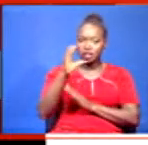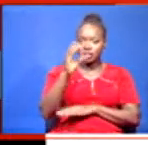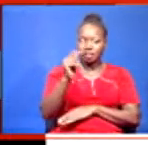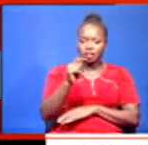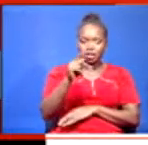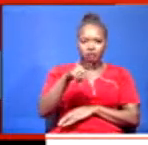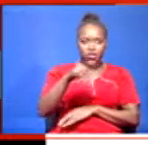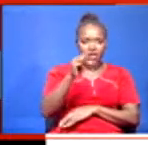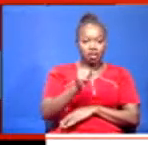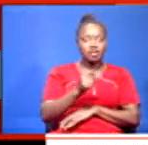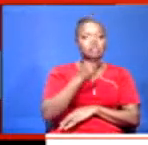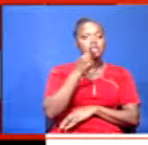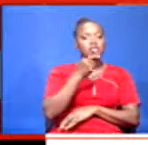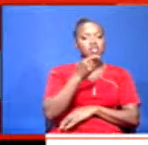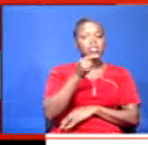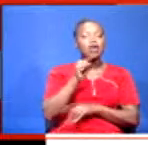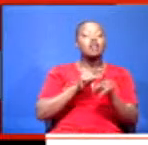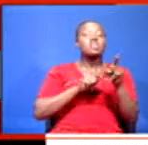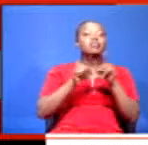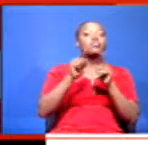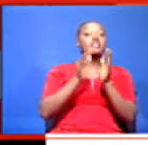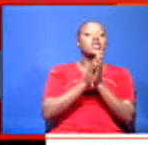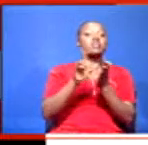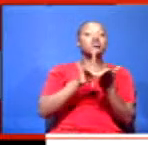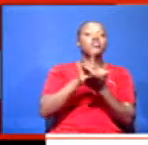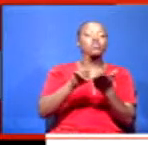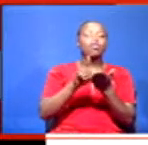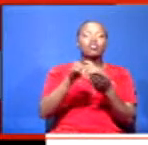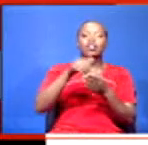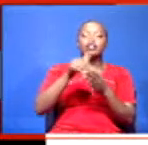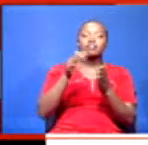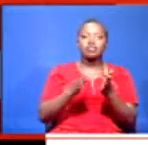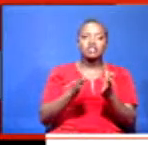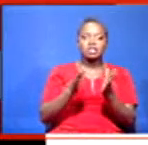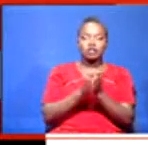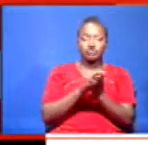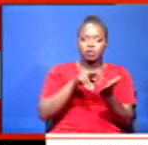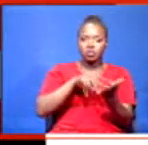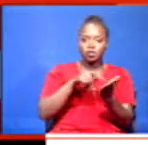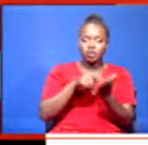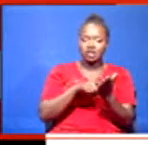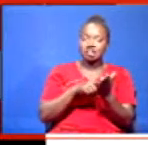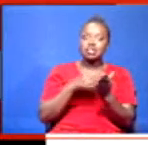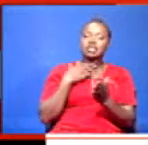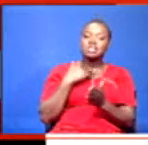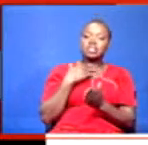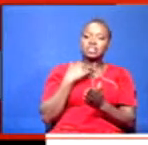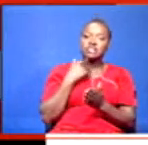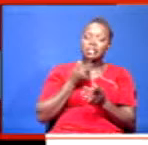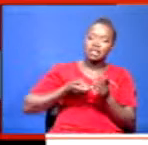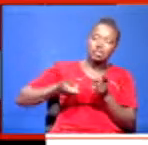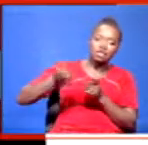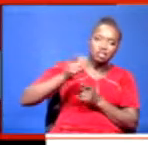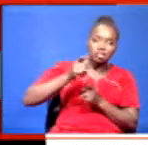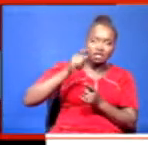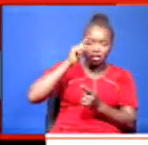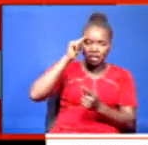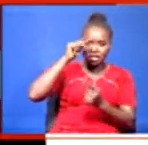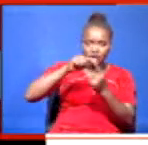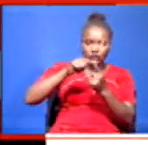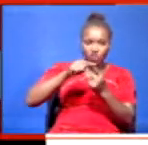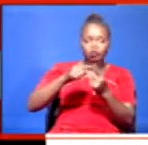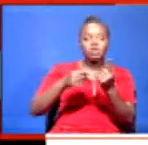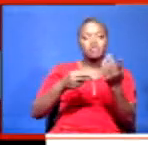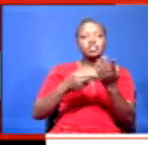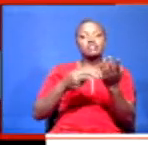says foreign and local investor appetite for the project has increased due to the designation of Konza Technopolis as